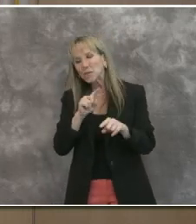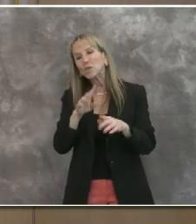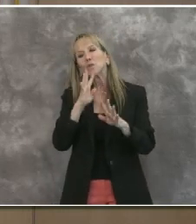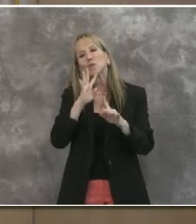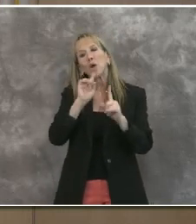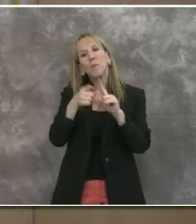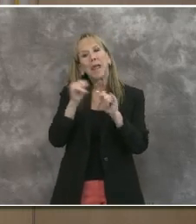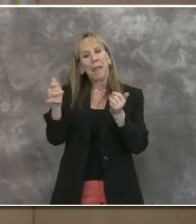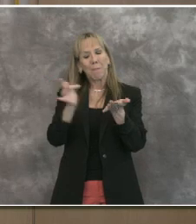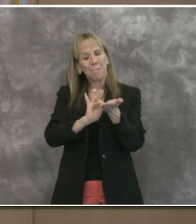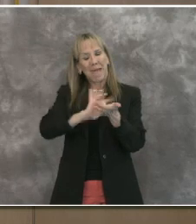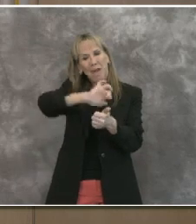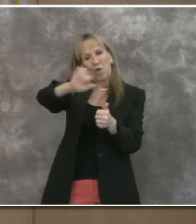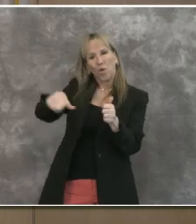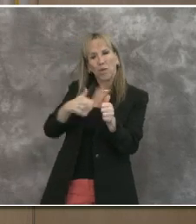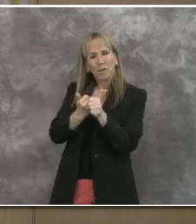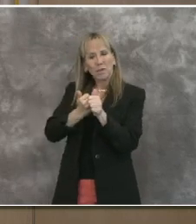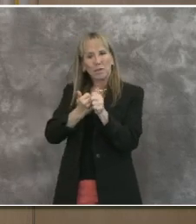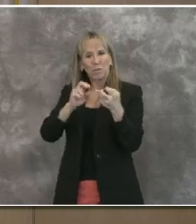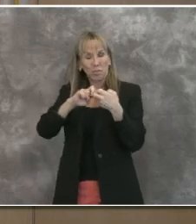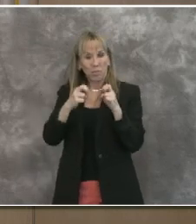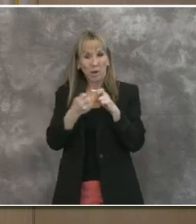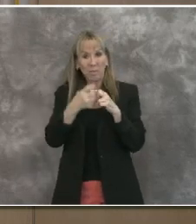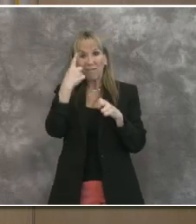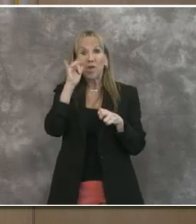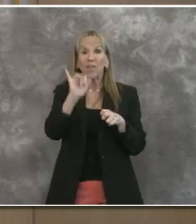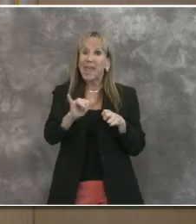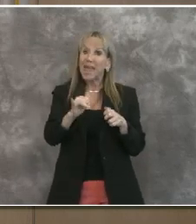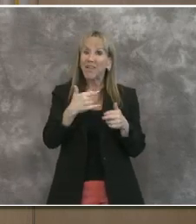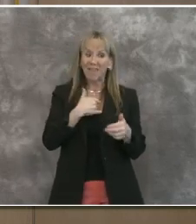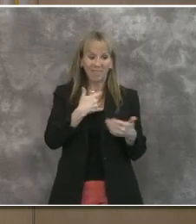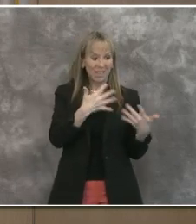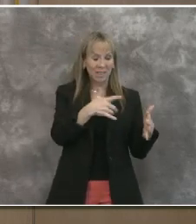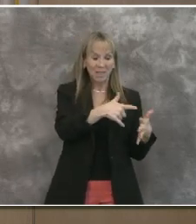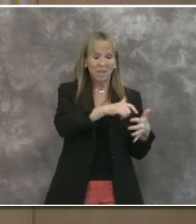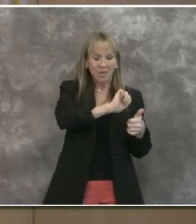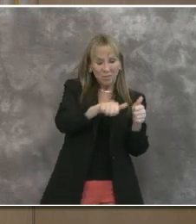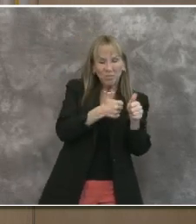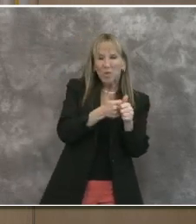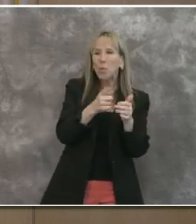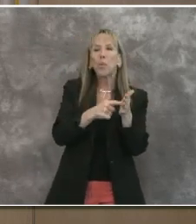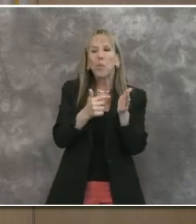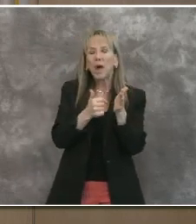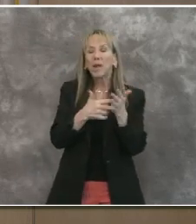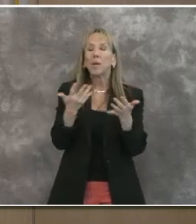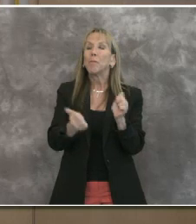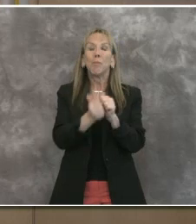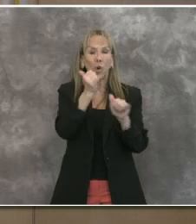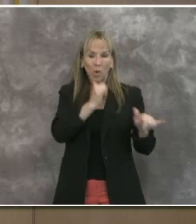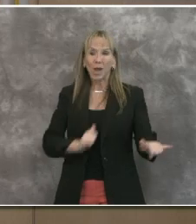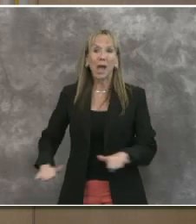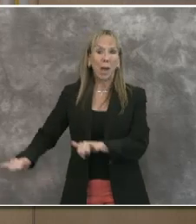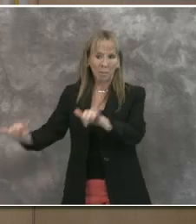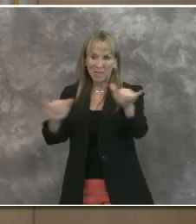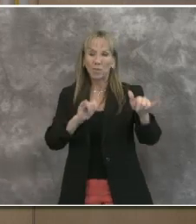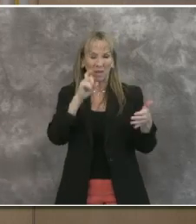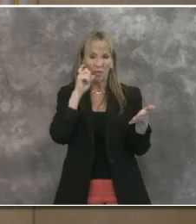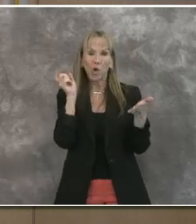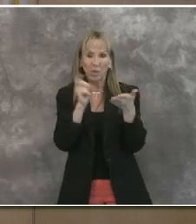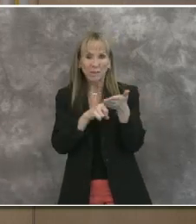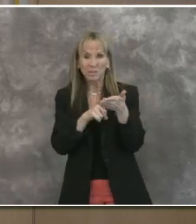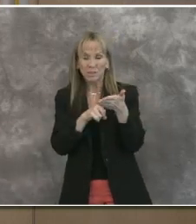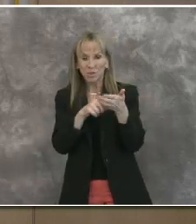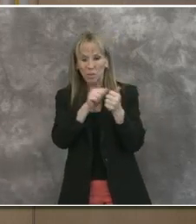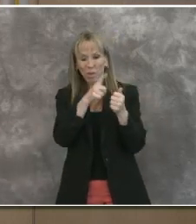medical conditions. And for the underlying medical conditions, the most common underlying medical condition that was identified